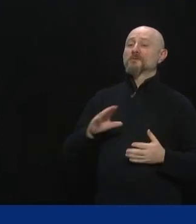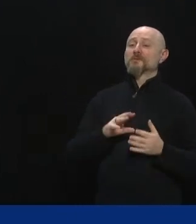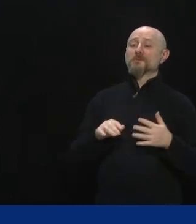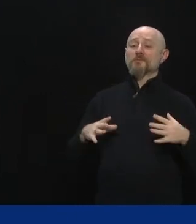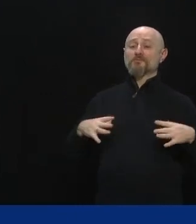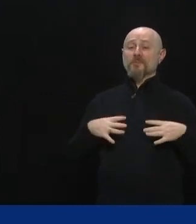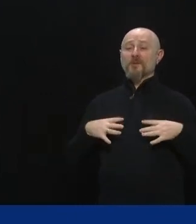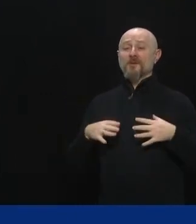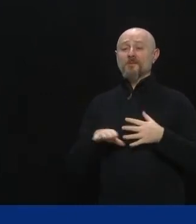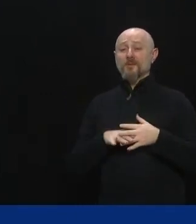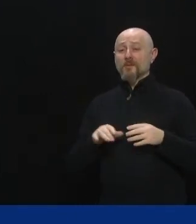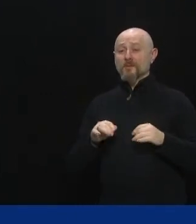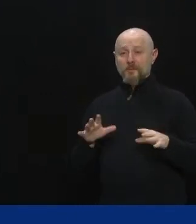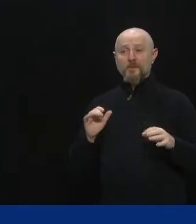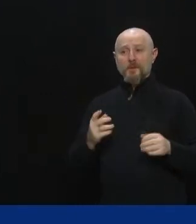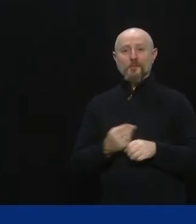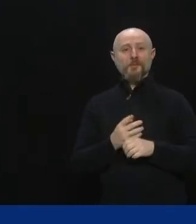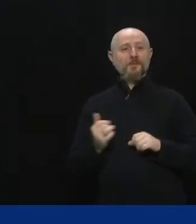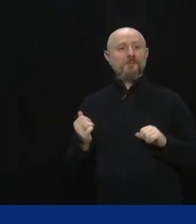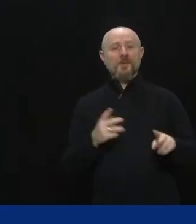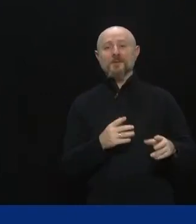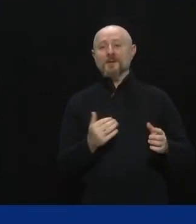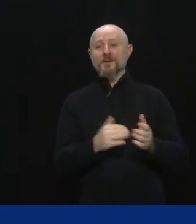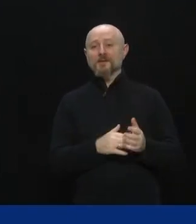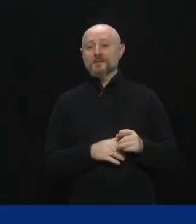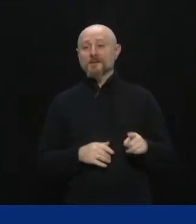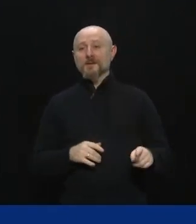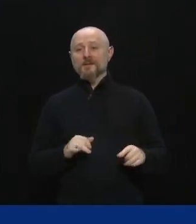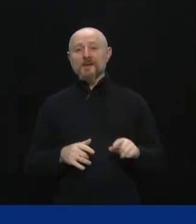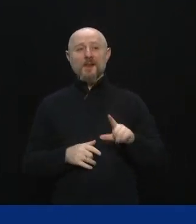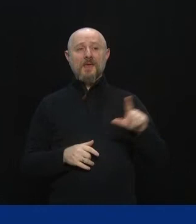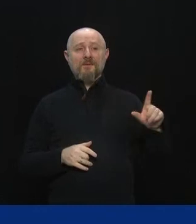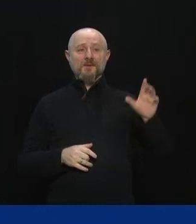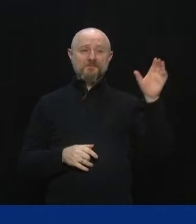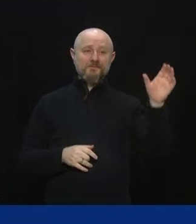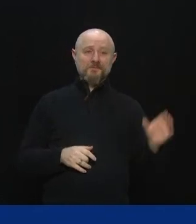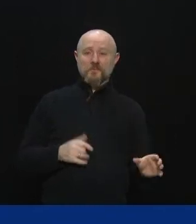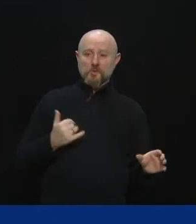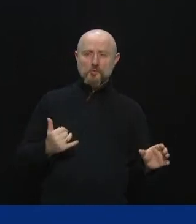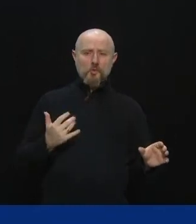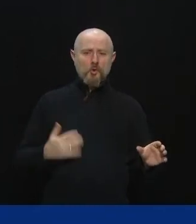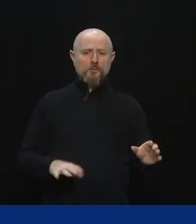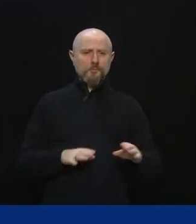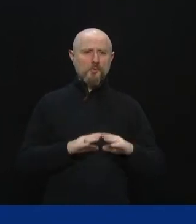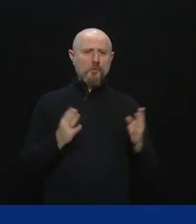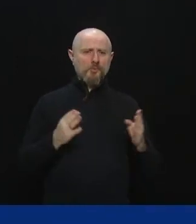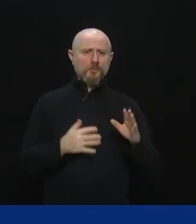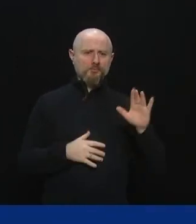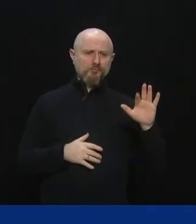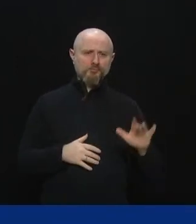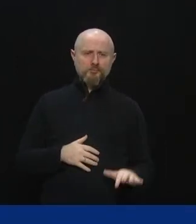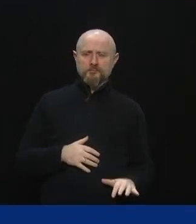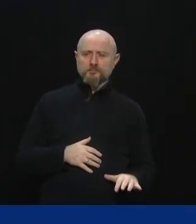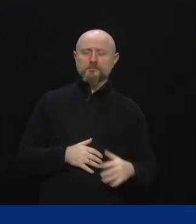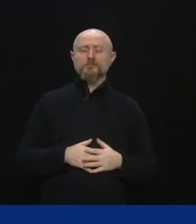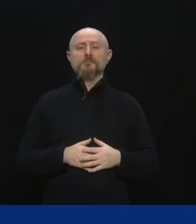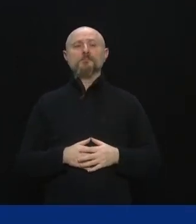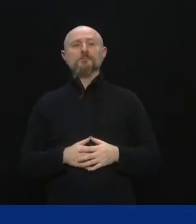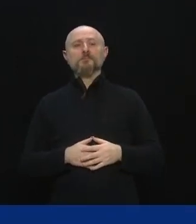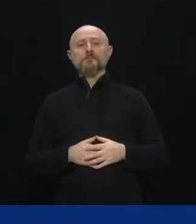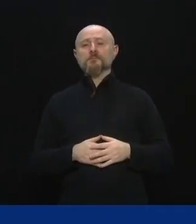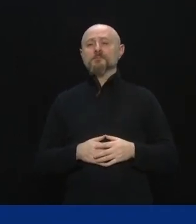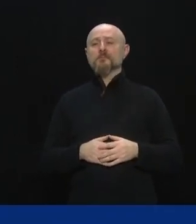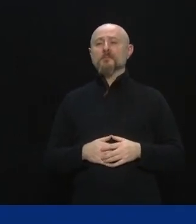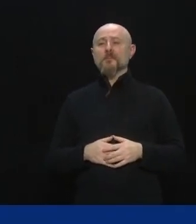well. So we have current sites at Oswego, Binghamton, and Plattsburgh, Cortland, Buffalo, Buff State,